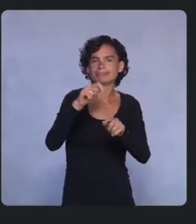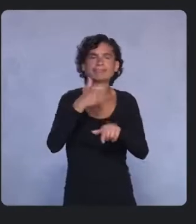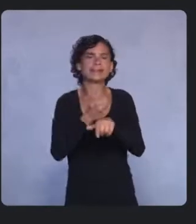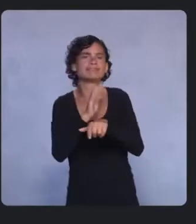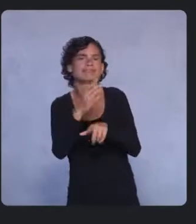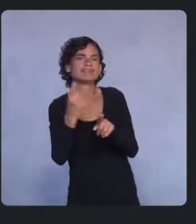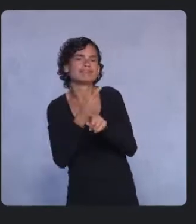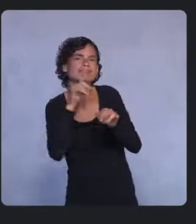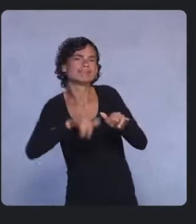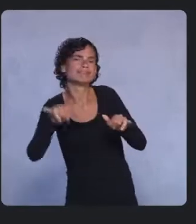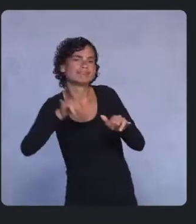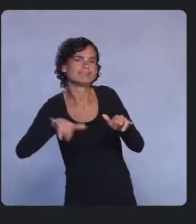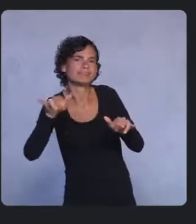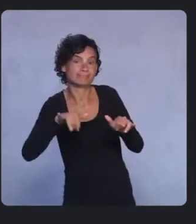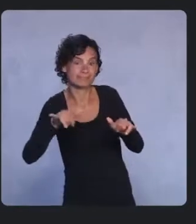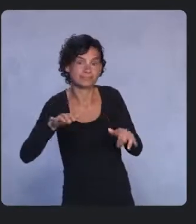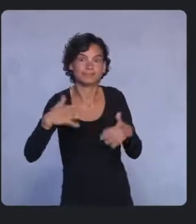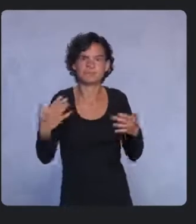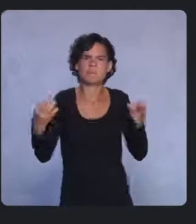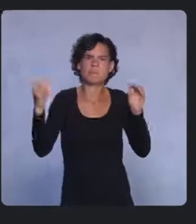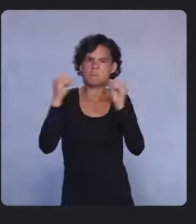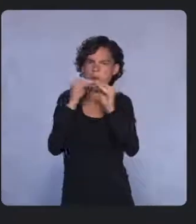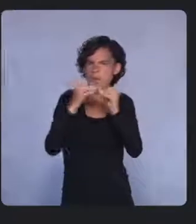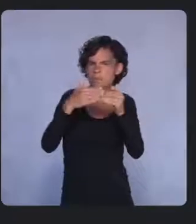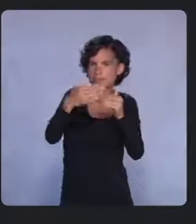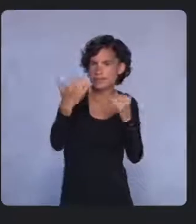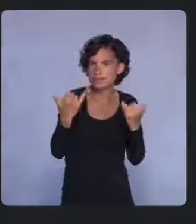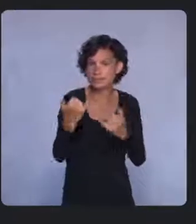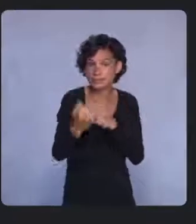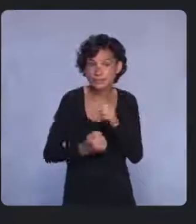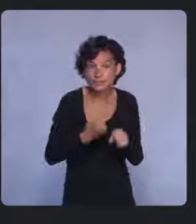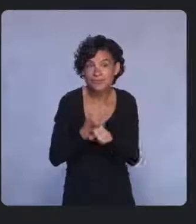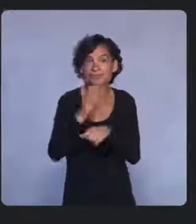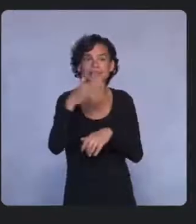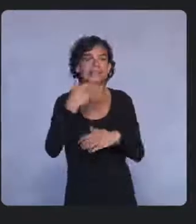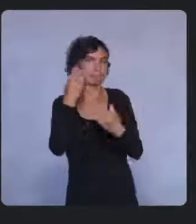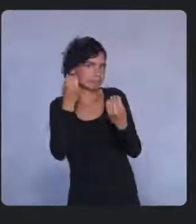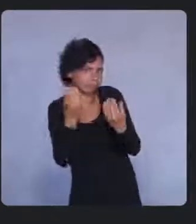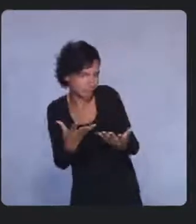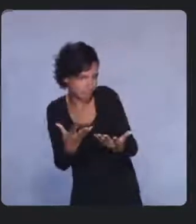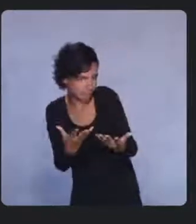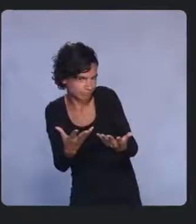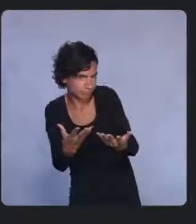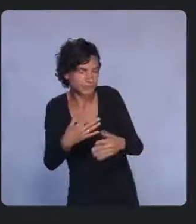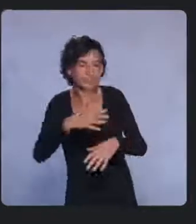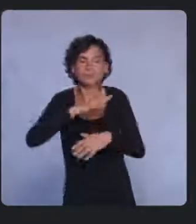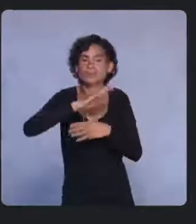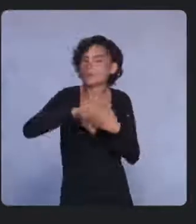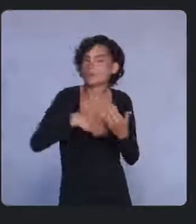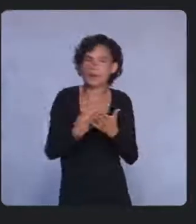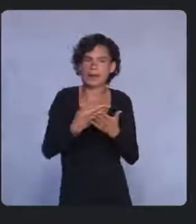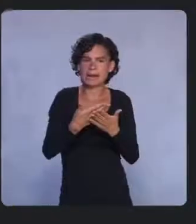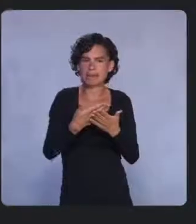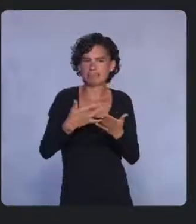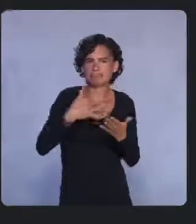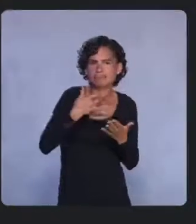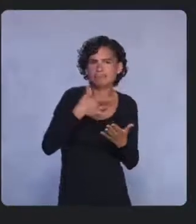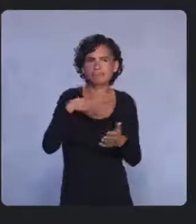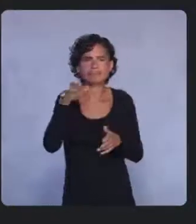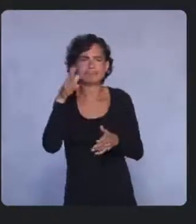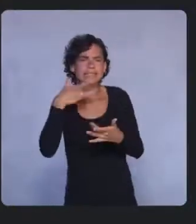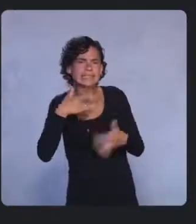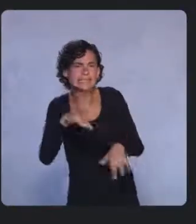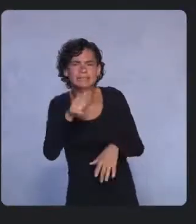more to come later this year. And by the way, all of the sensitive audio and language processing